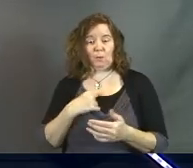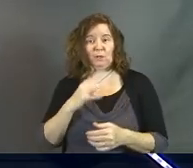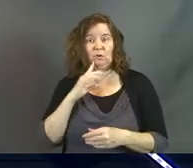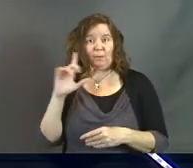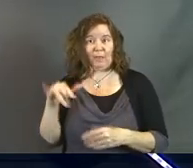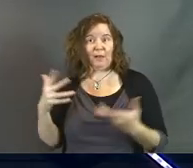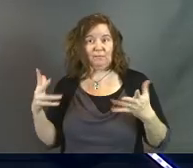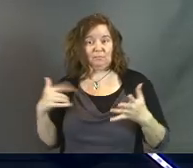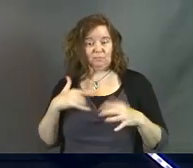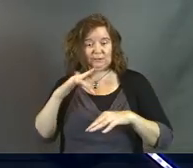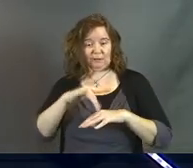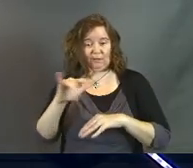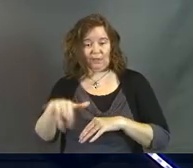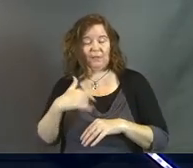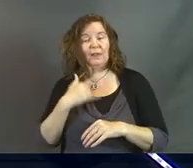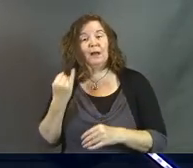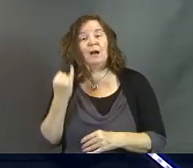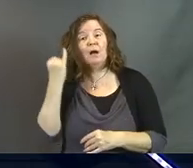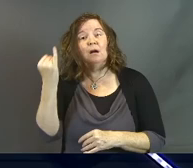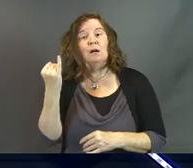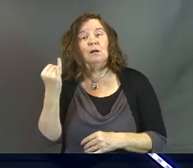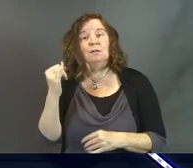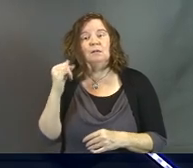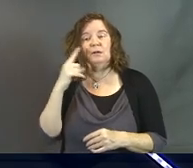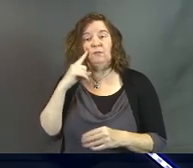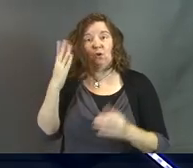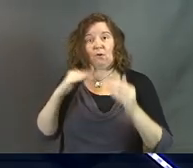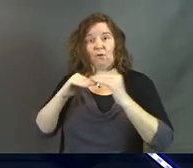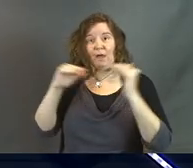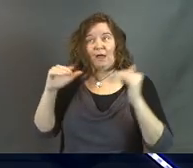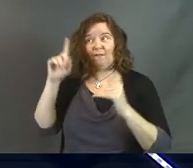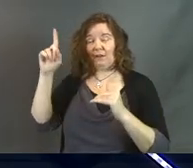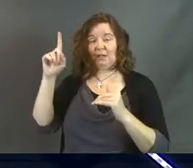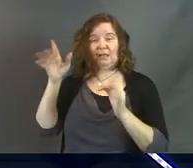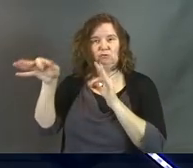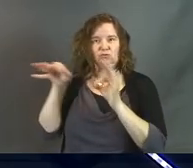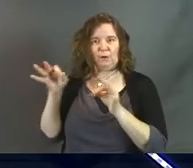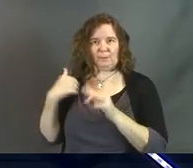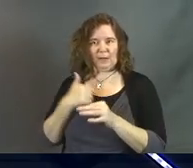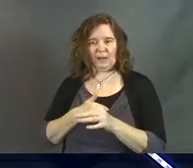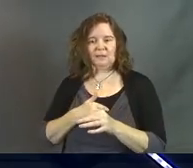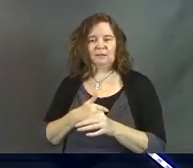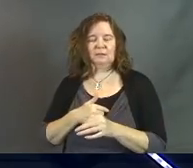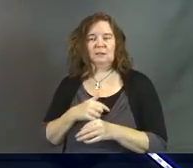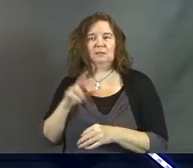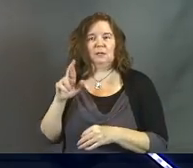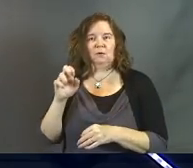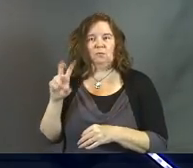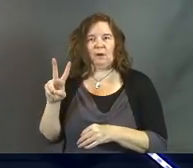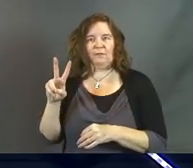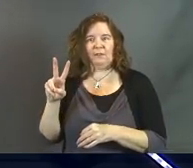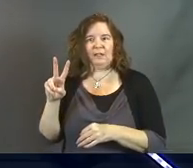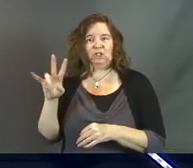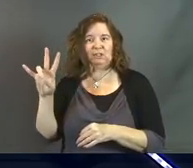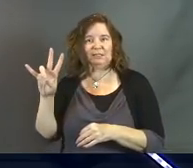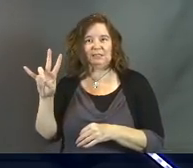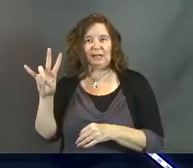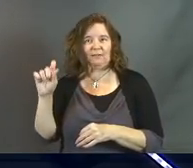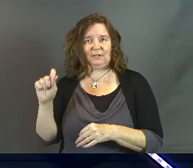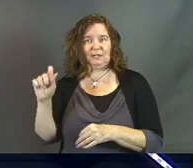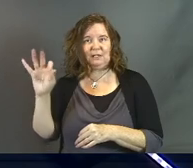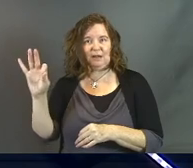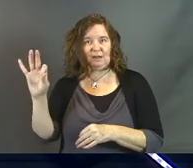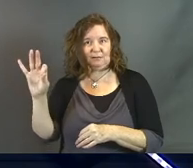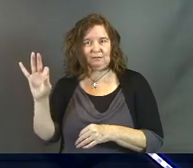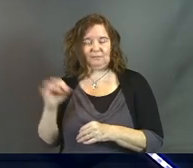talked about that. Week one, we talked about the idea that in heaven, and it's described to us in Revelation chapter 7, verse